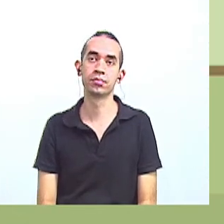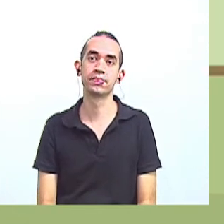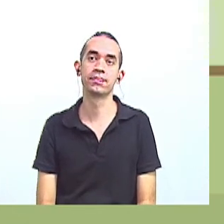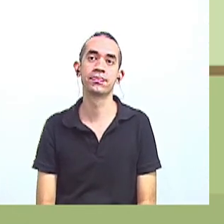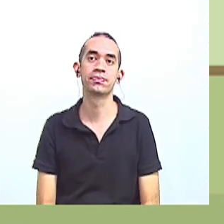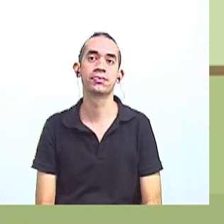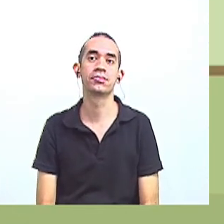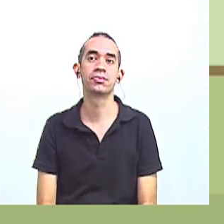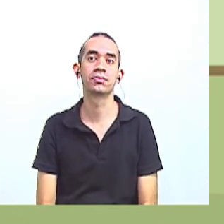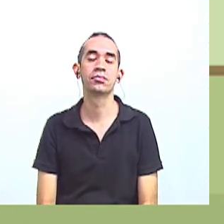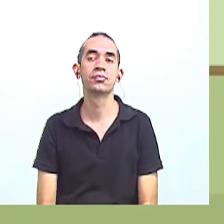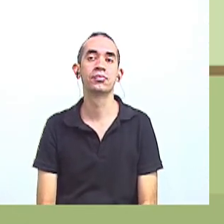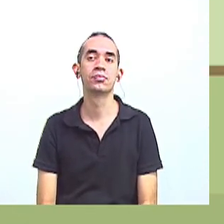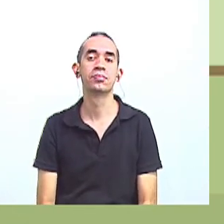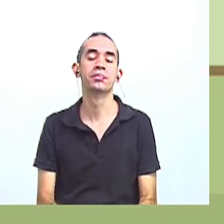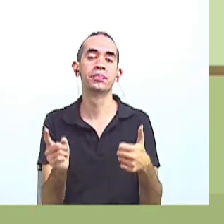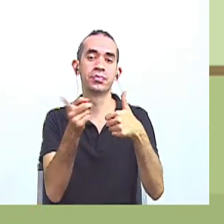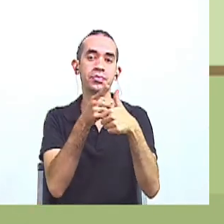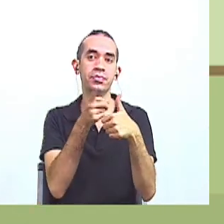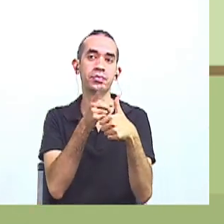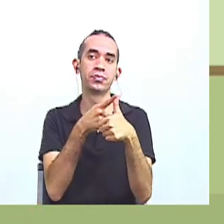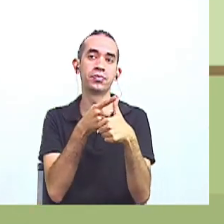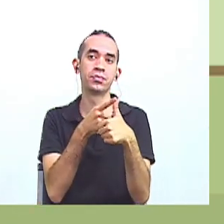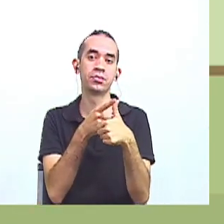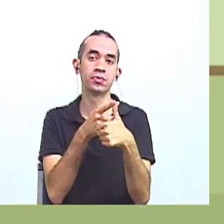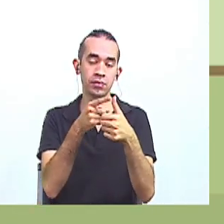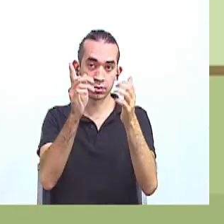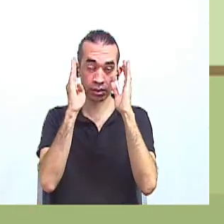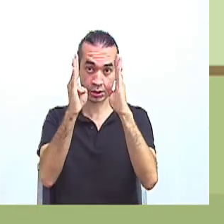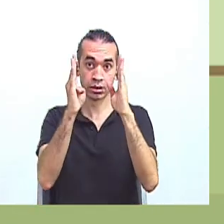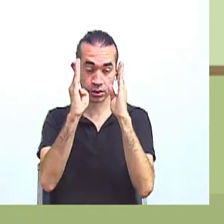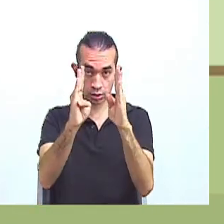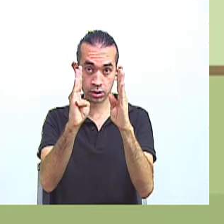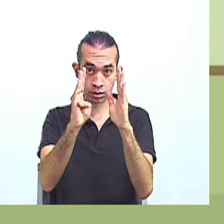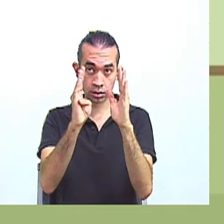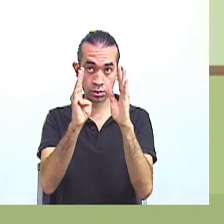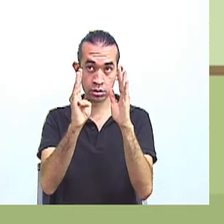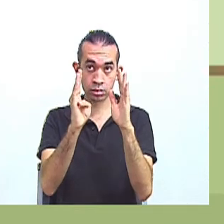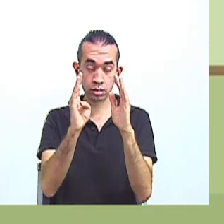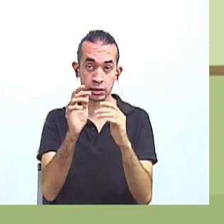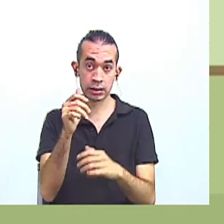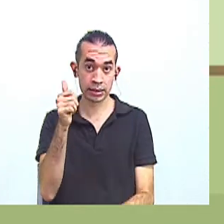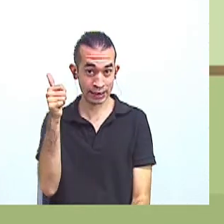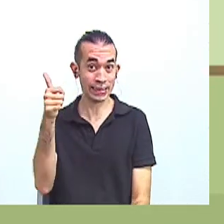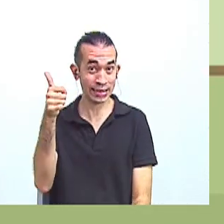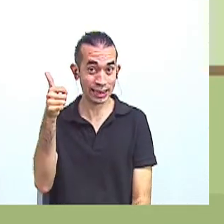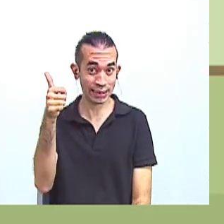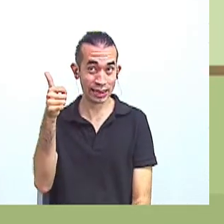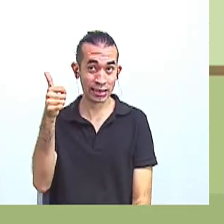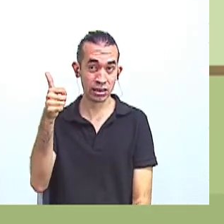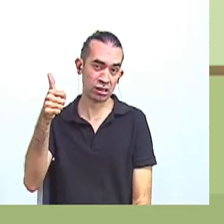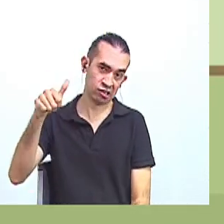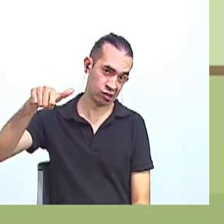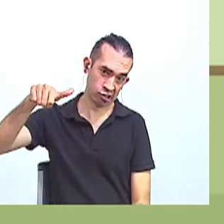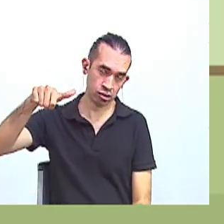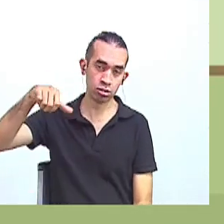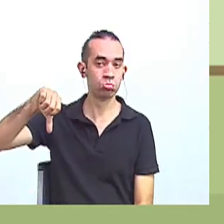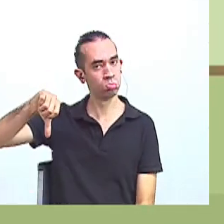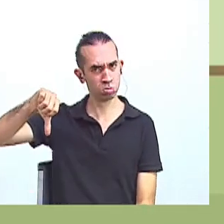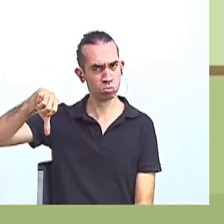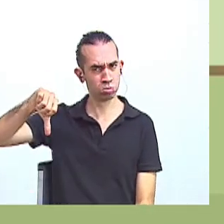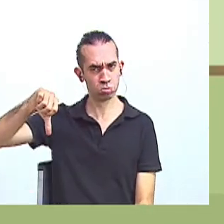statements. So, number one, did you pay attention carefully? Yes? Kind of? Or